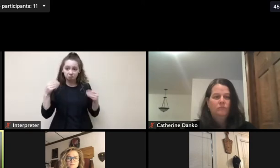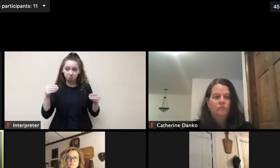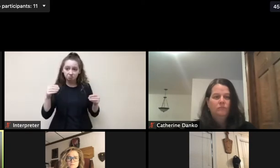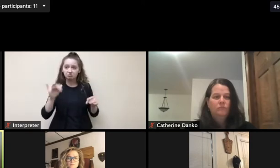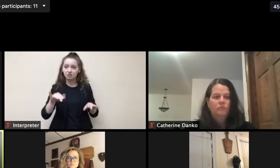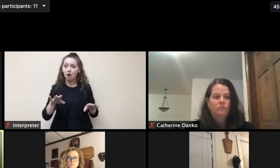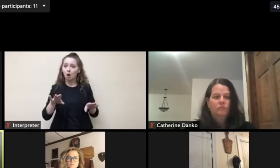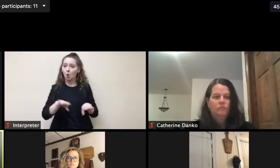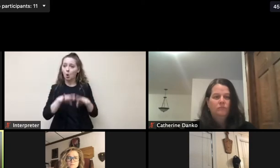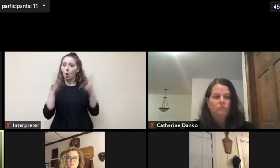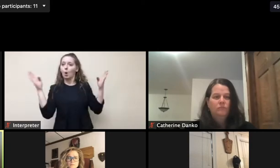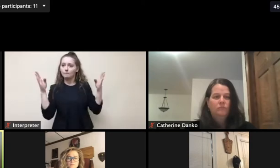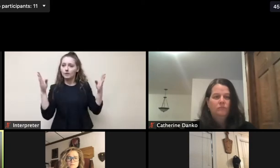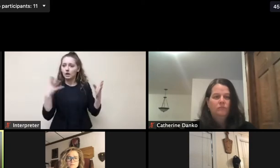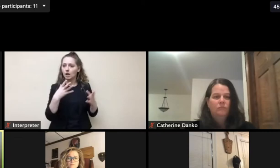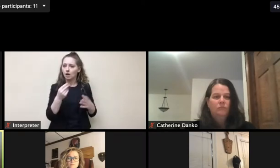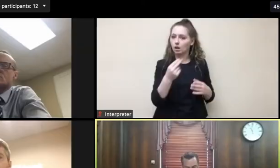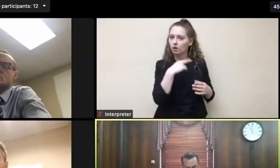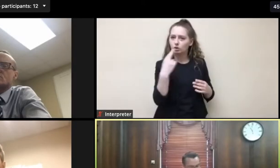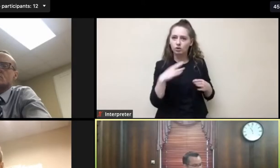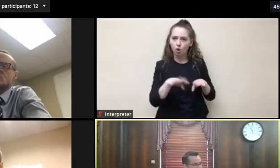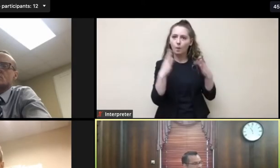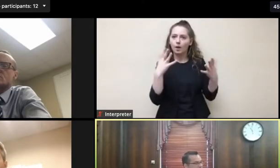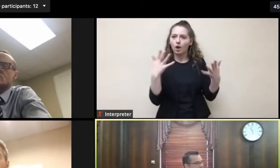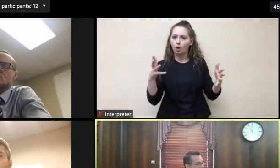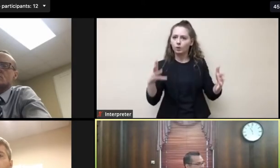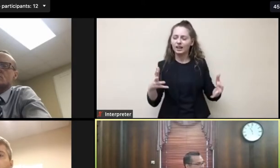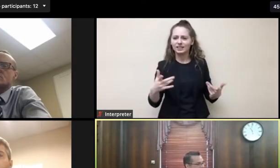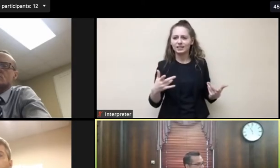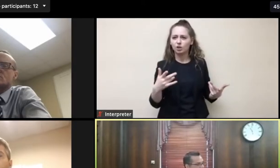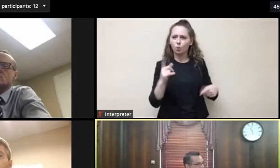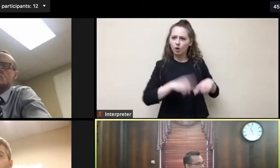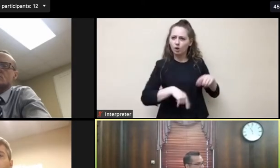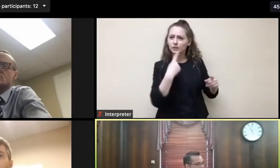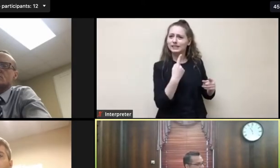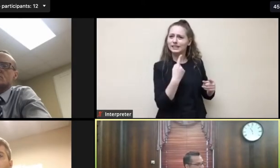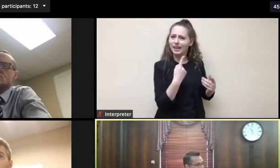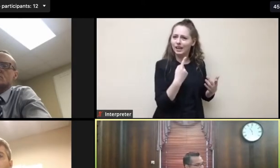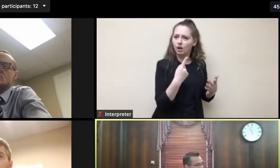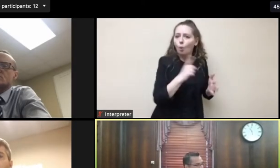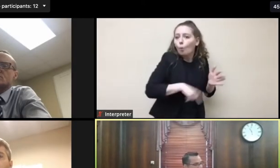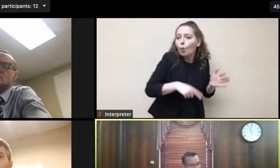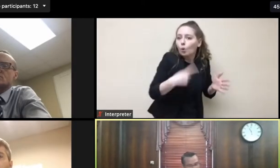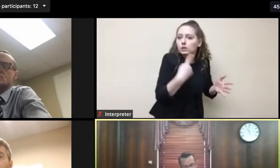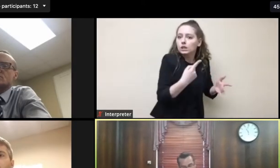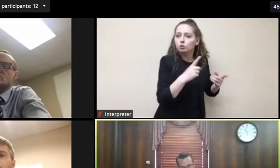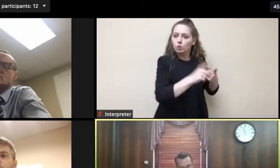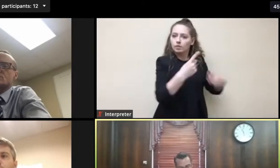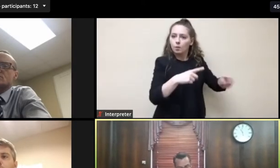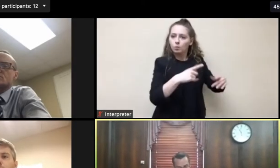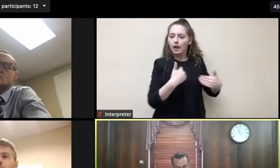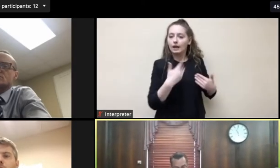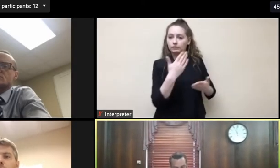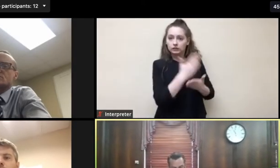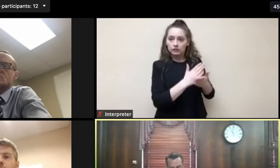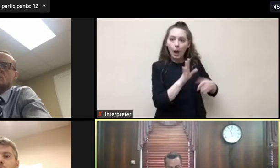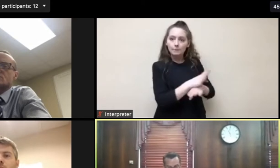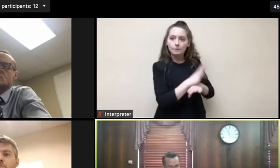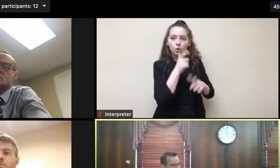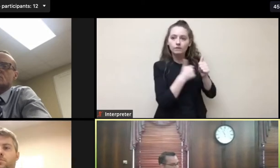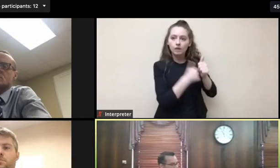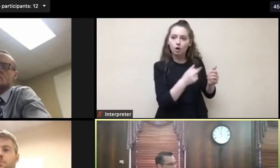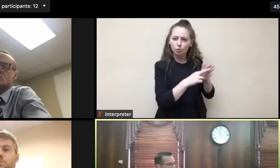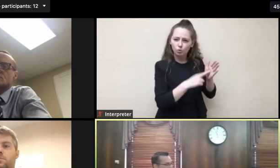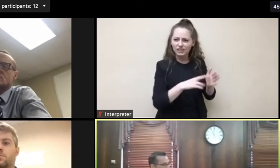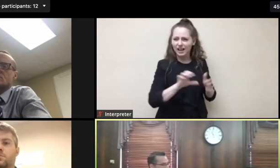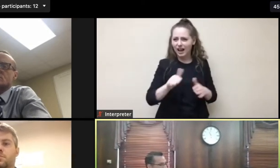What do we say to them? It's not fair when we have some businesses that are abiding by the rules and then other businesses that are flaunting it.